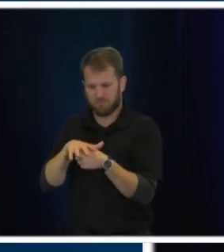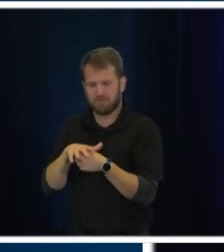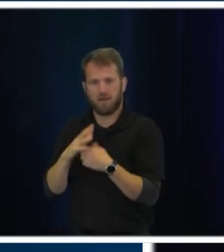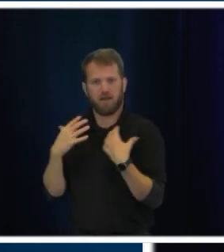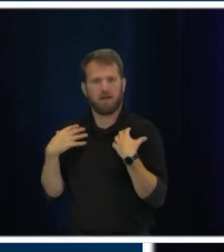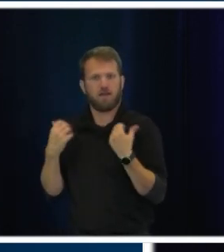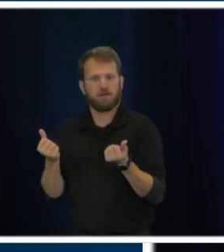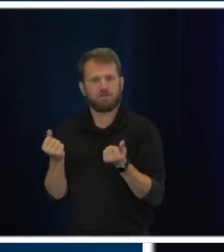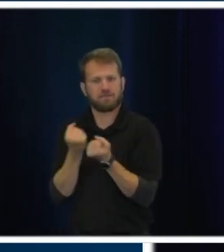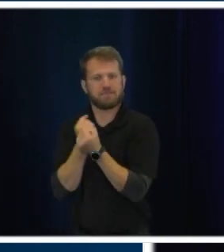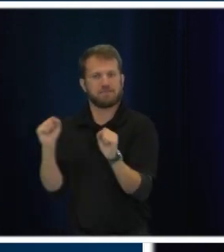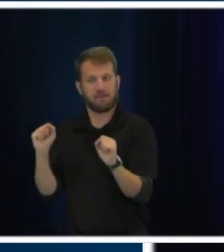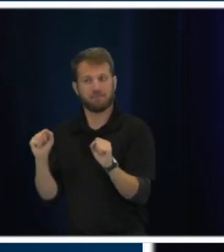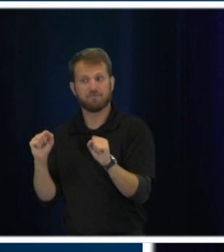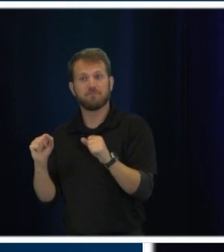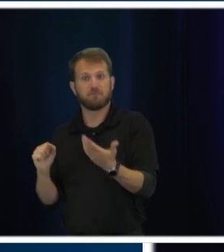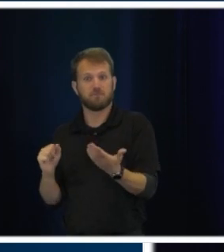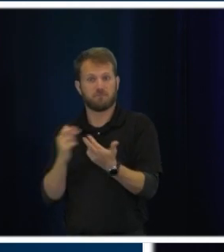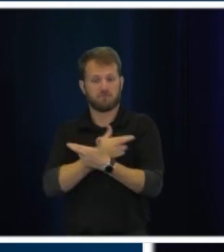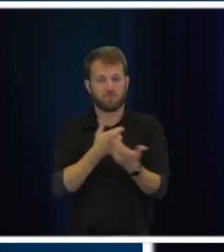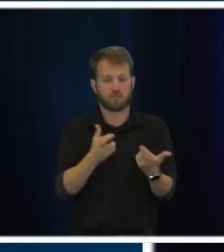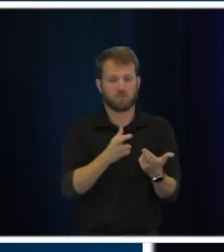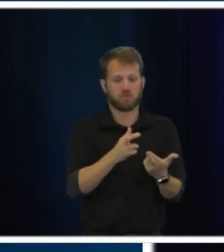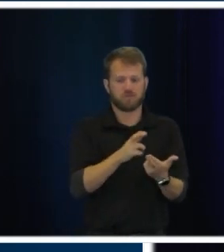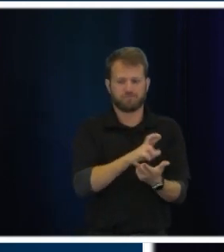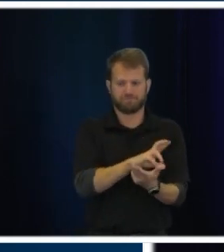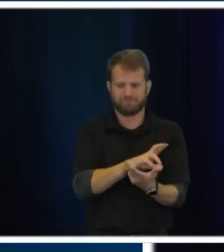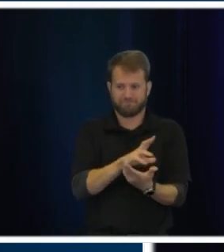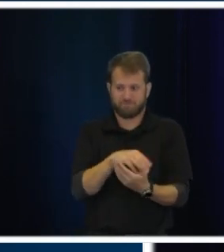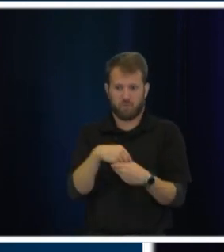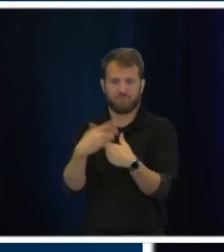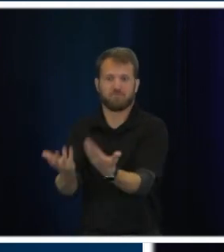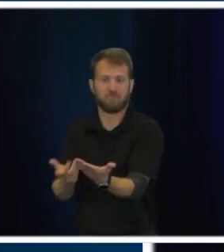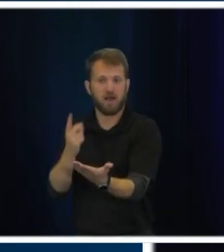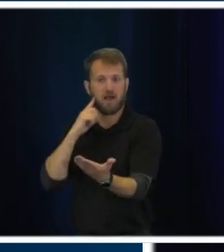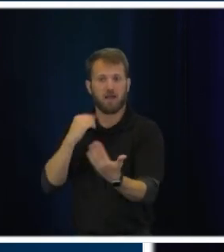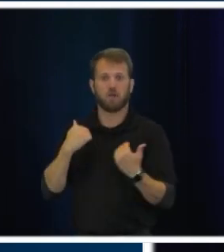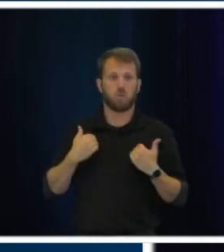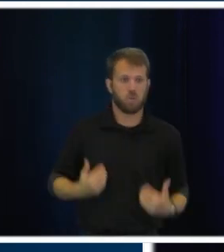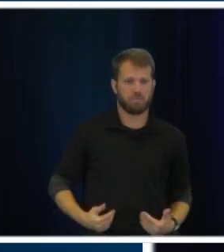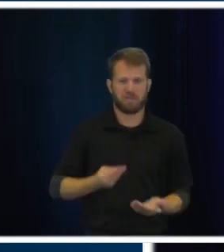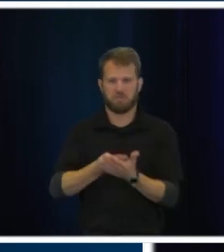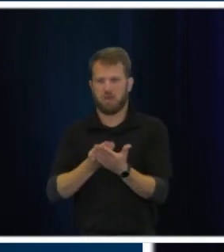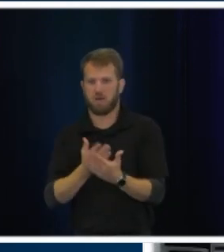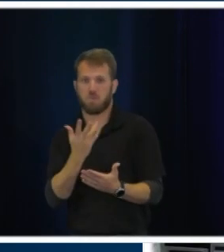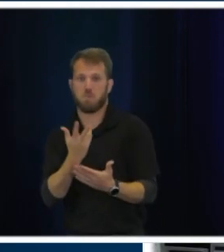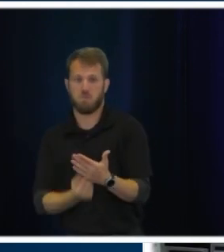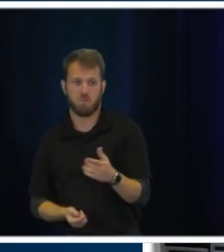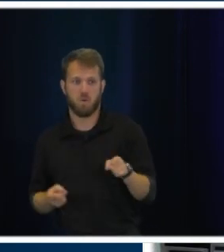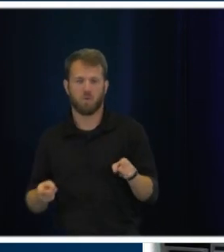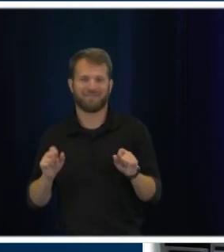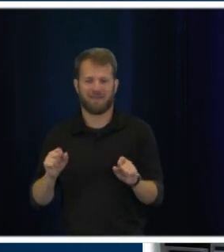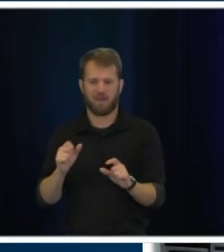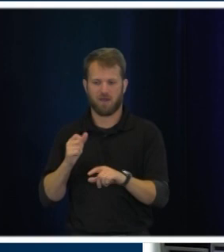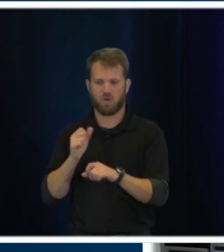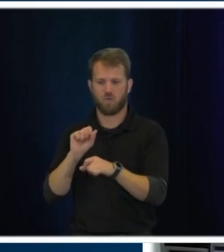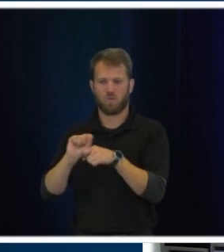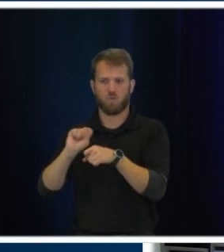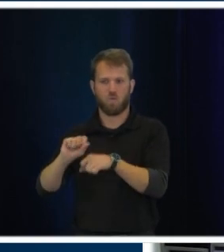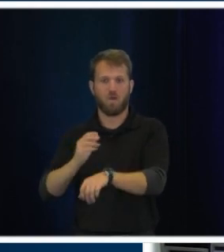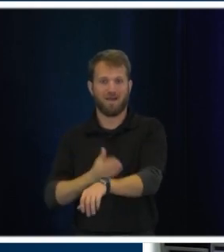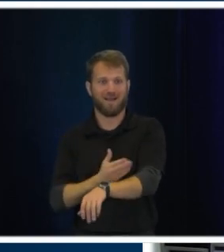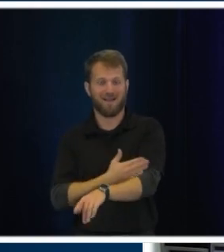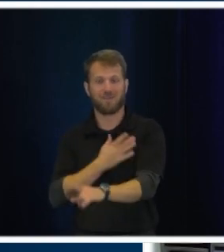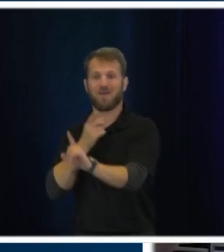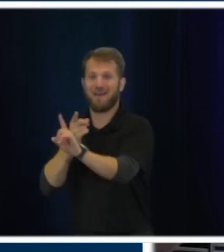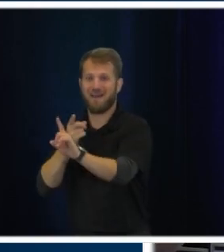resources, both human and financial, to ensure that we are able to work toward this goal. Unfortunately, the mayor could not be